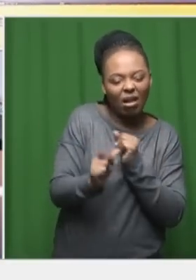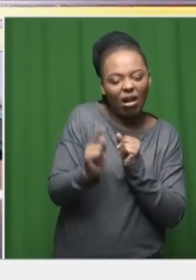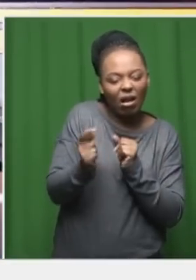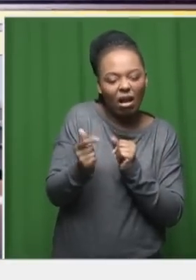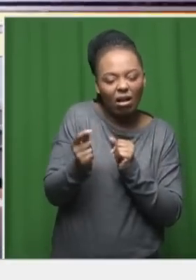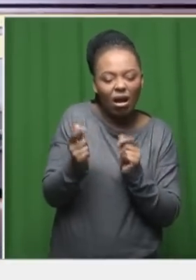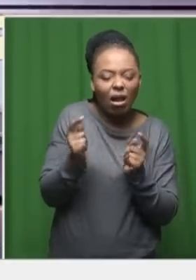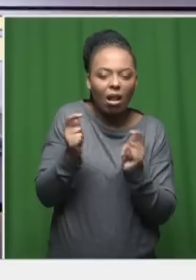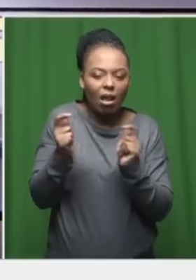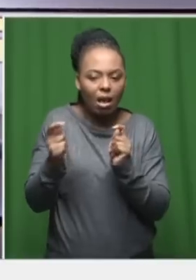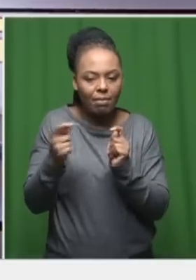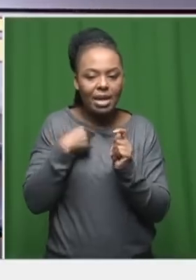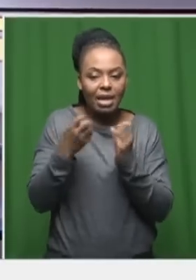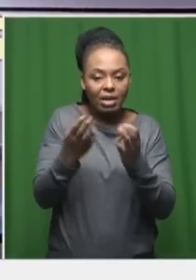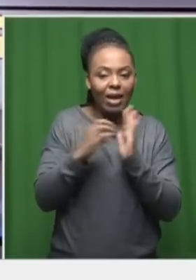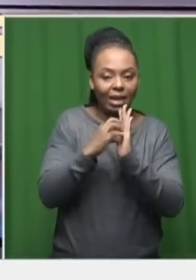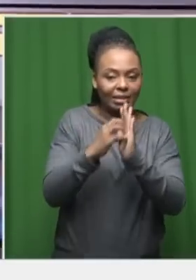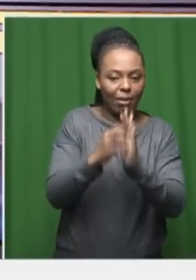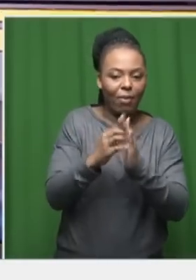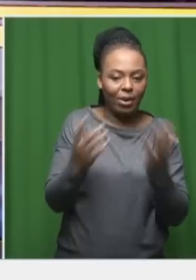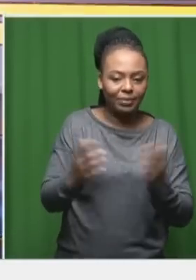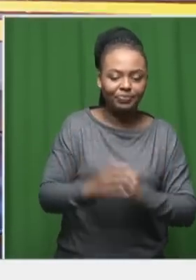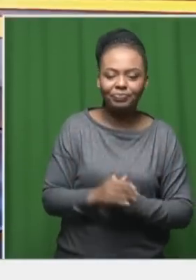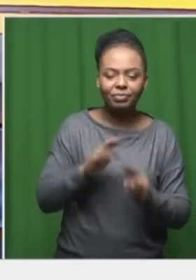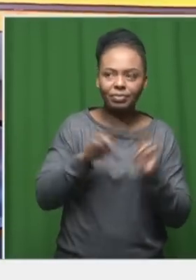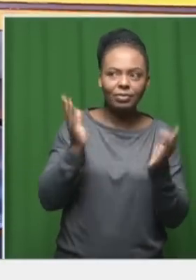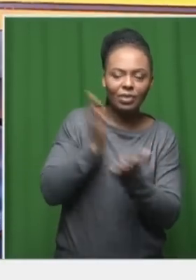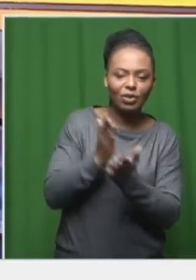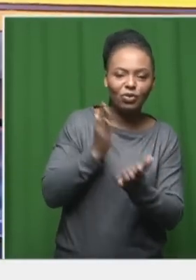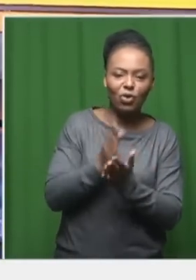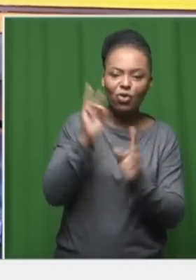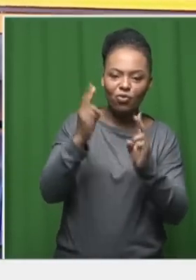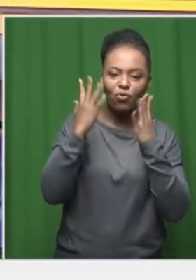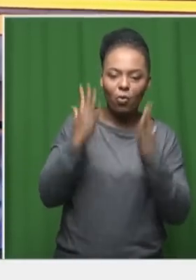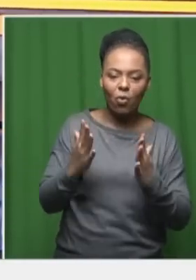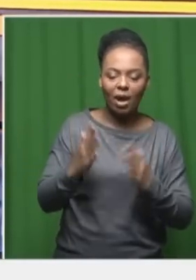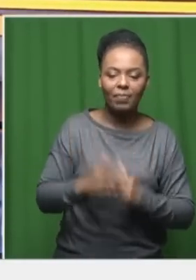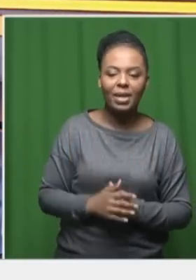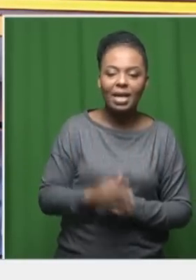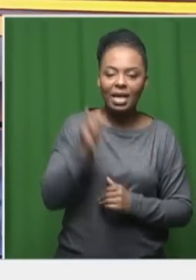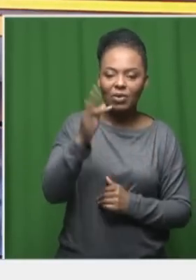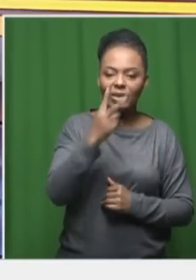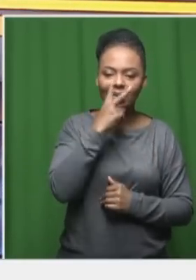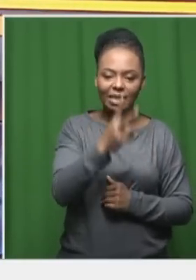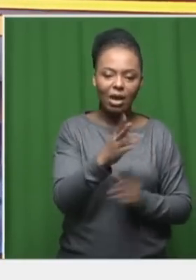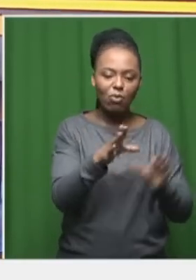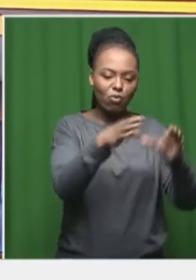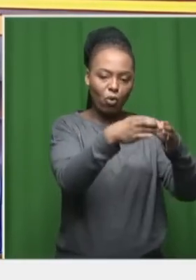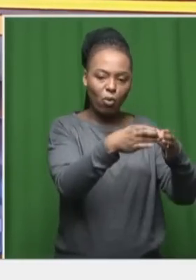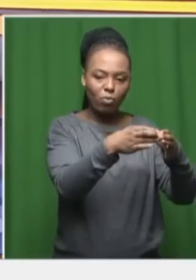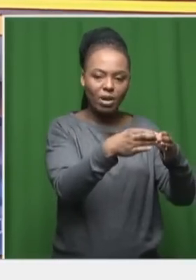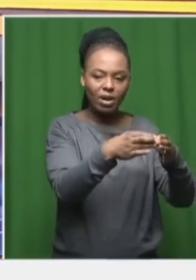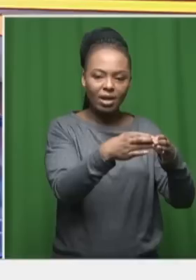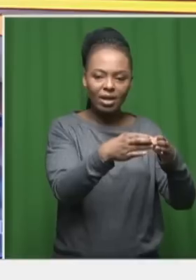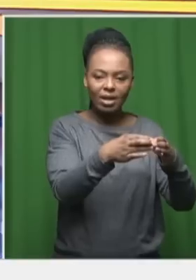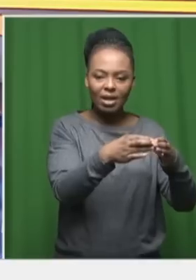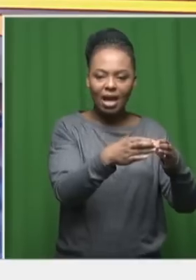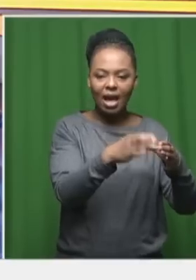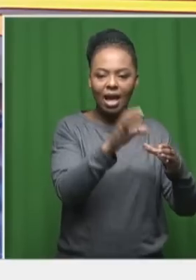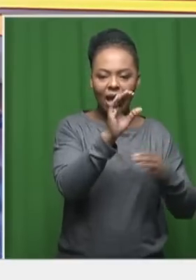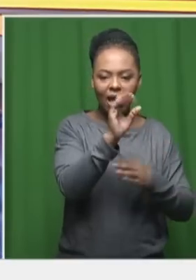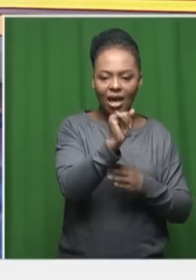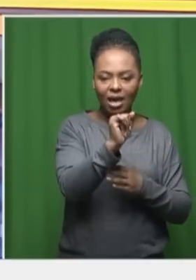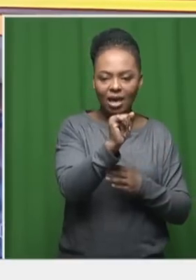And, I'll use an example. I'm not sure if your views are like or not. If we look at a certain grouping by the name of Freedom